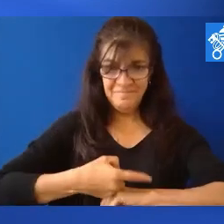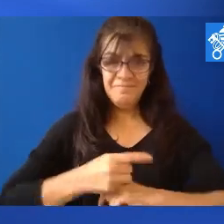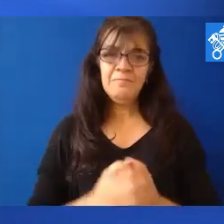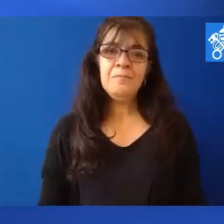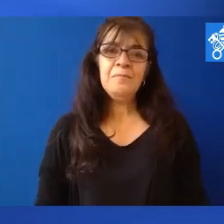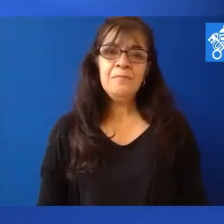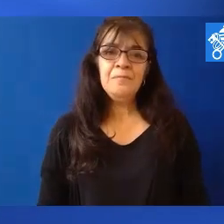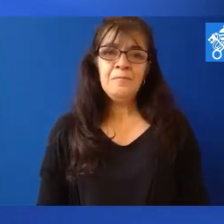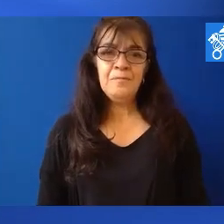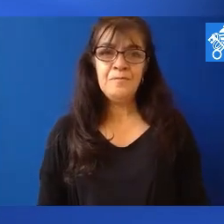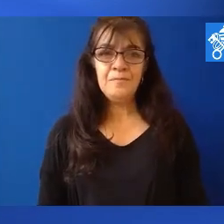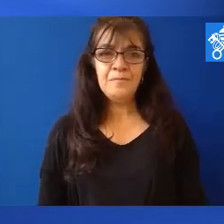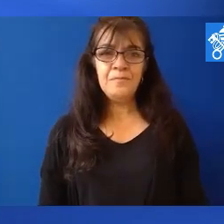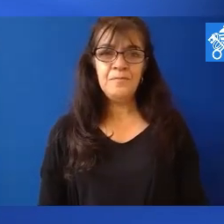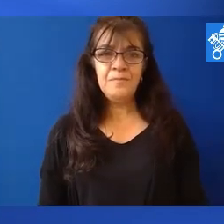will take place.